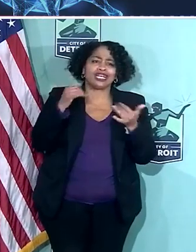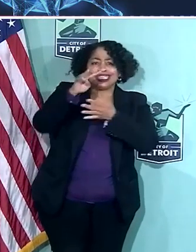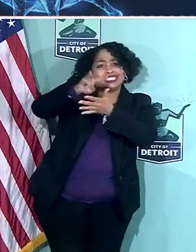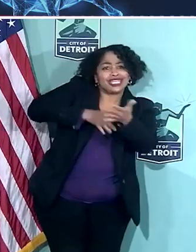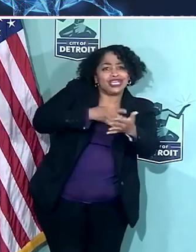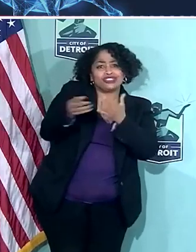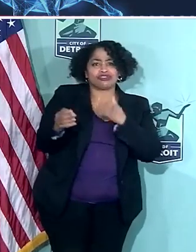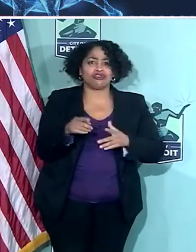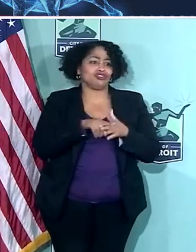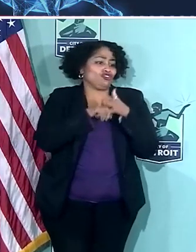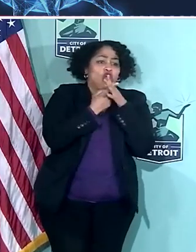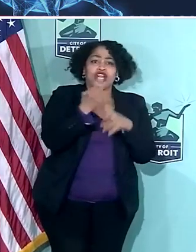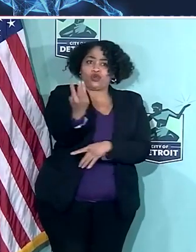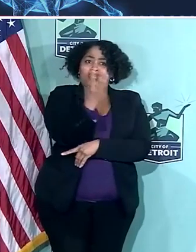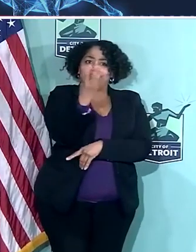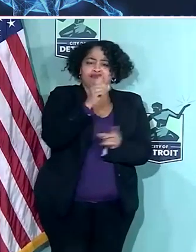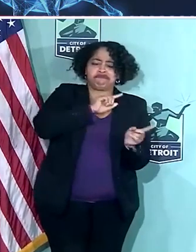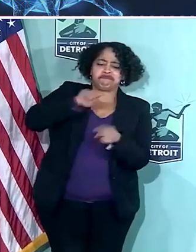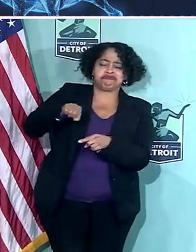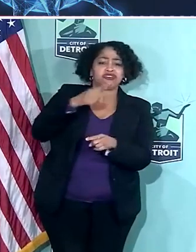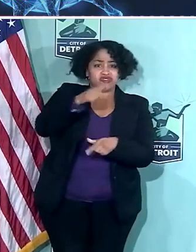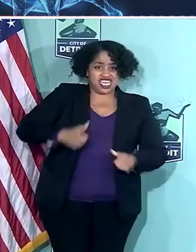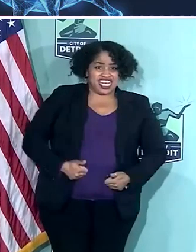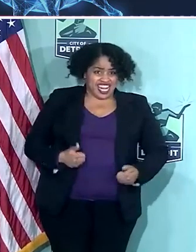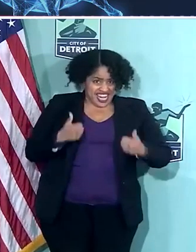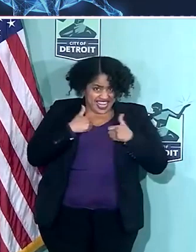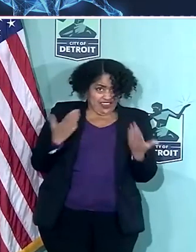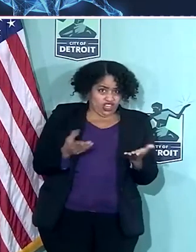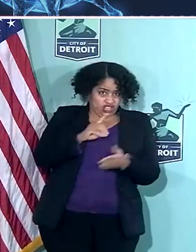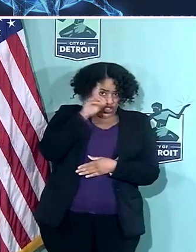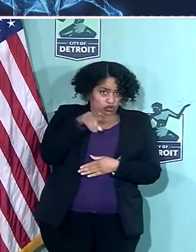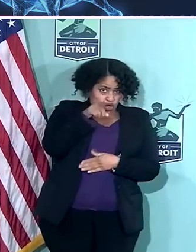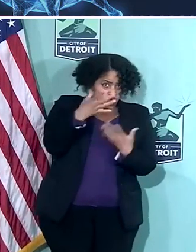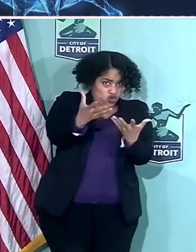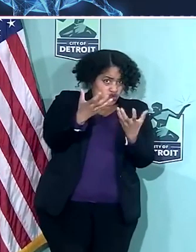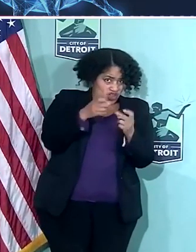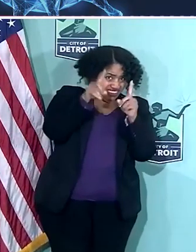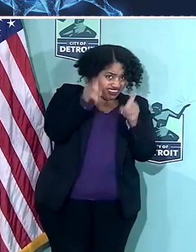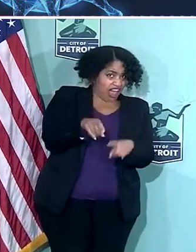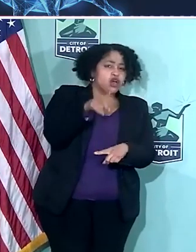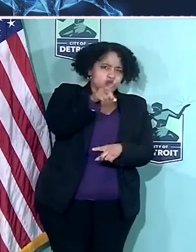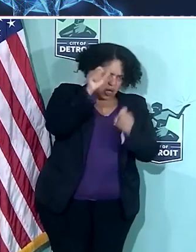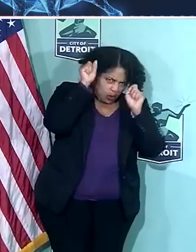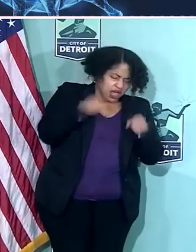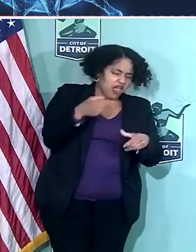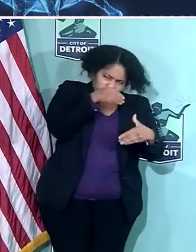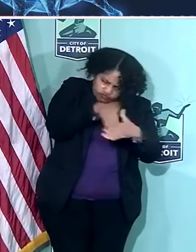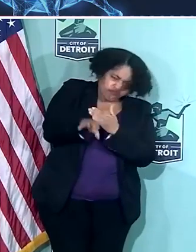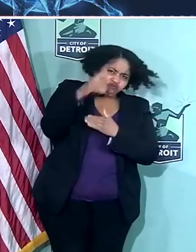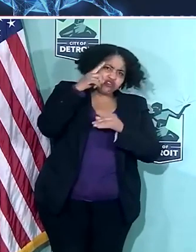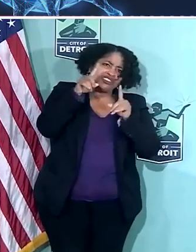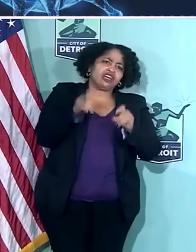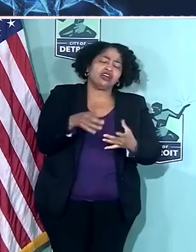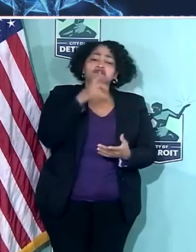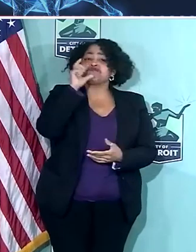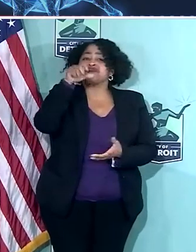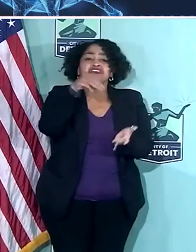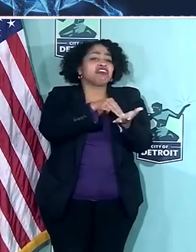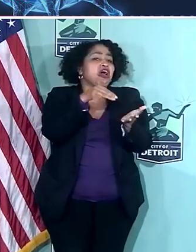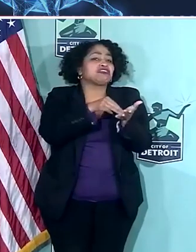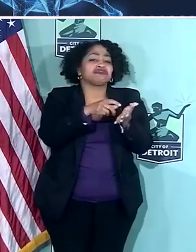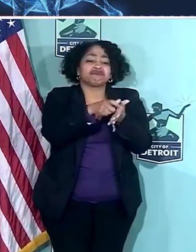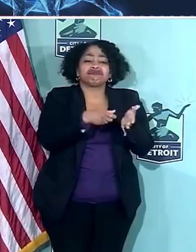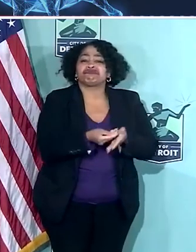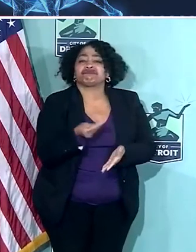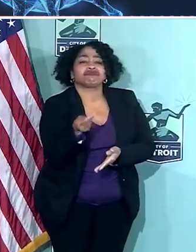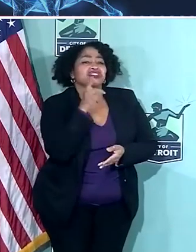day. You live in the city of Detroit and you want a test, you can get a test. You don't need a doctor, you don't